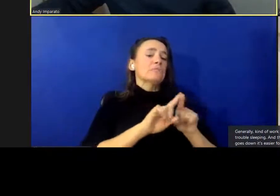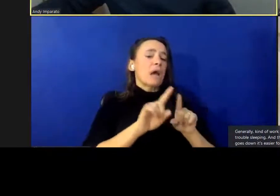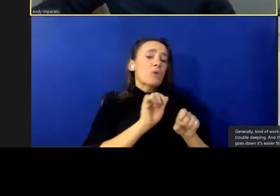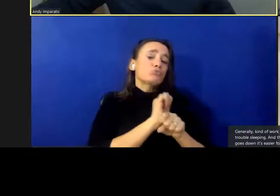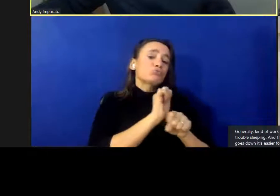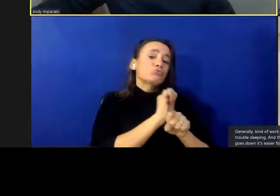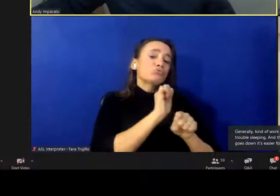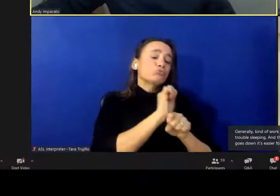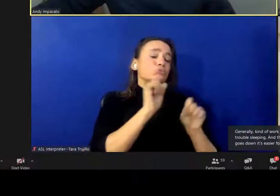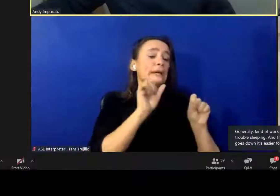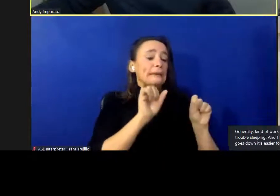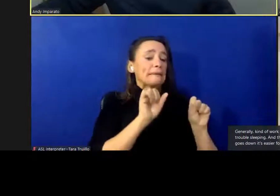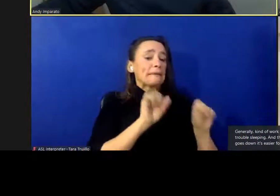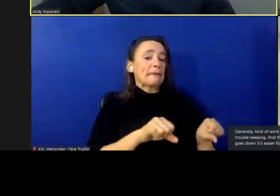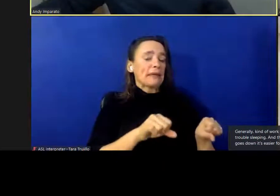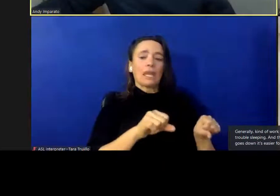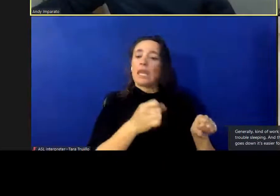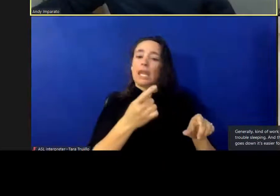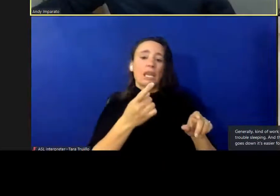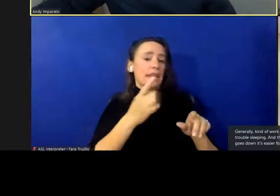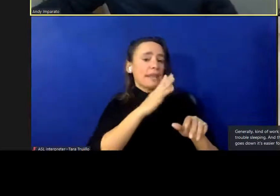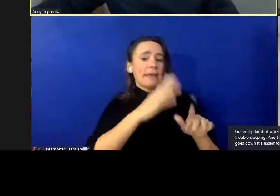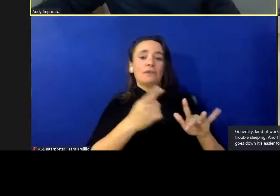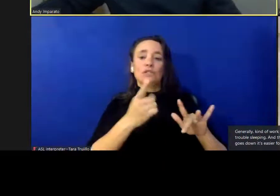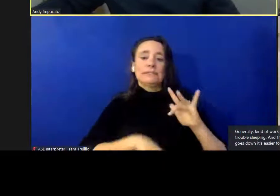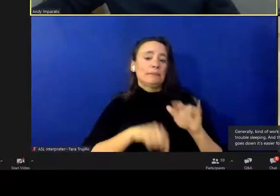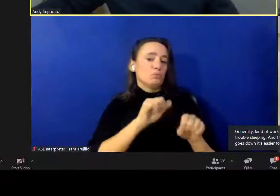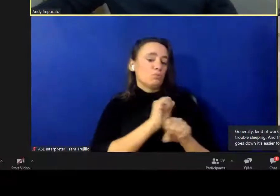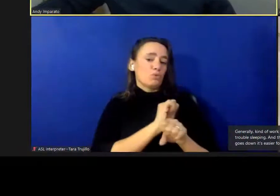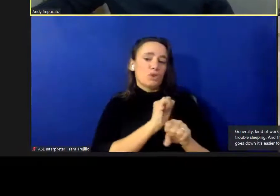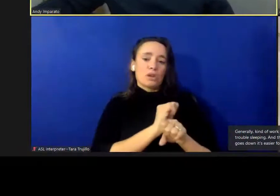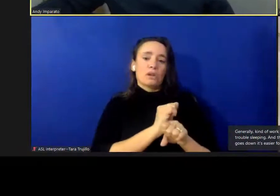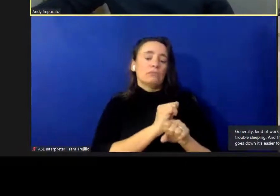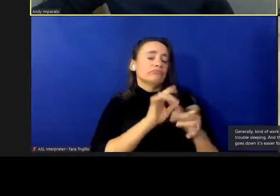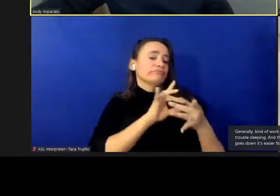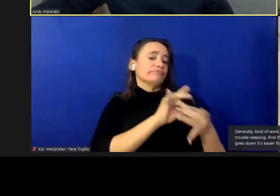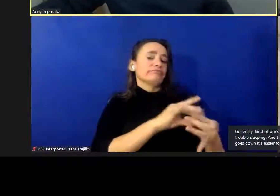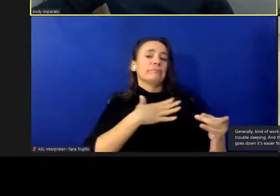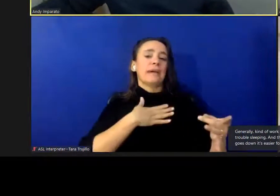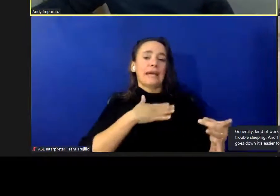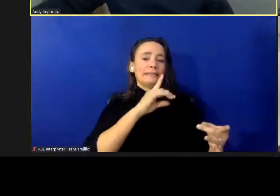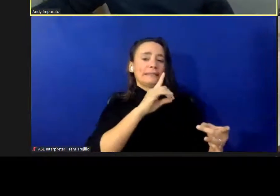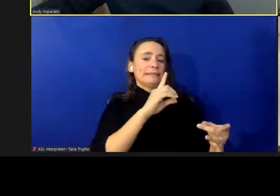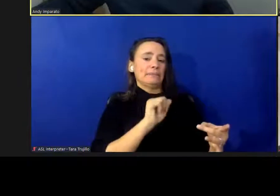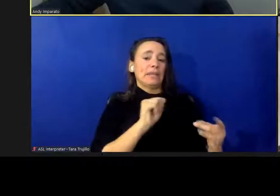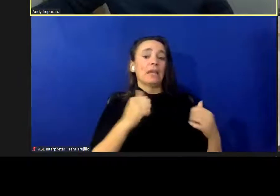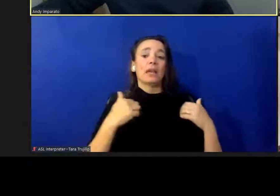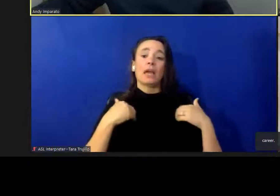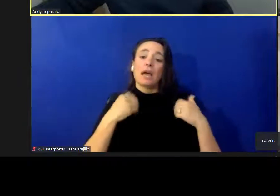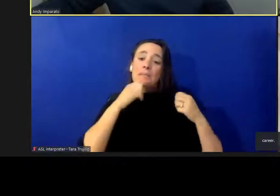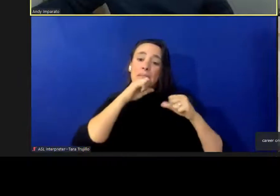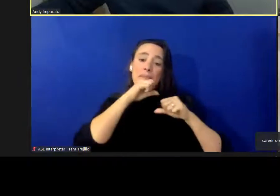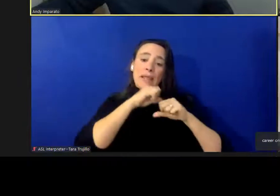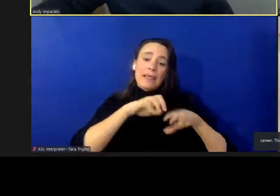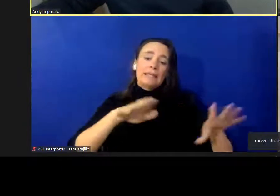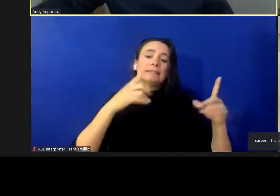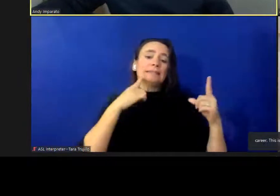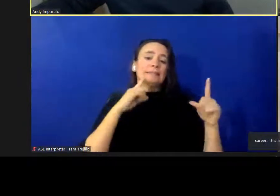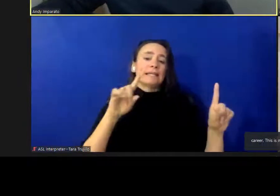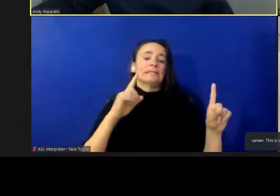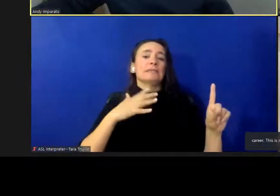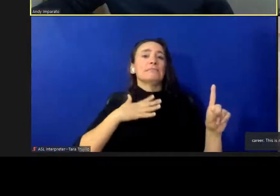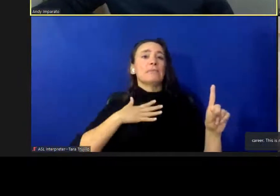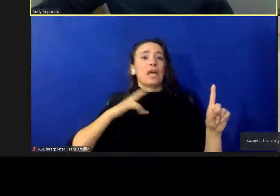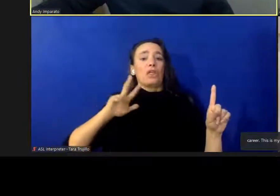work because of my disability. And I've been blessed to have a lot of success in my career. This is my third